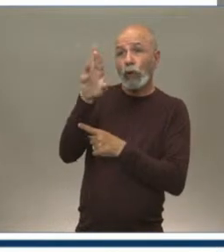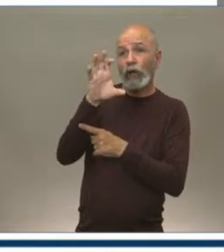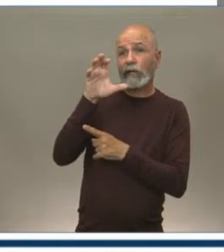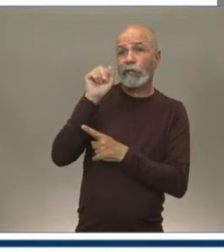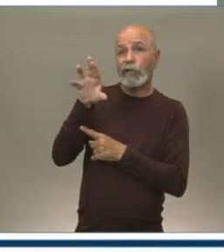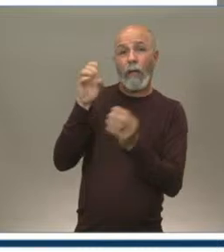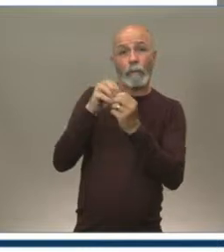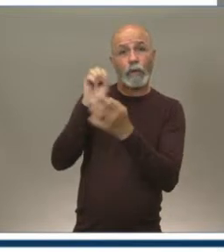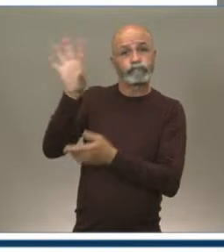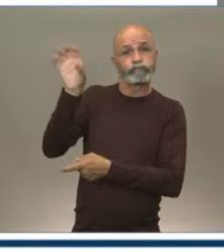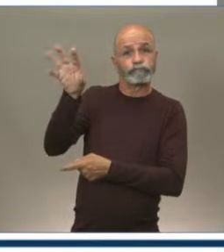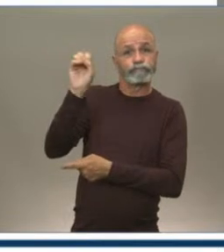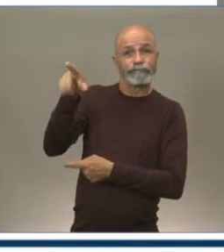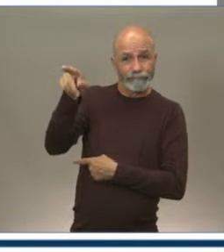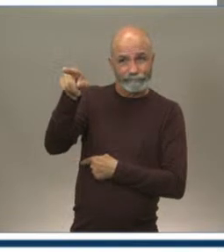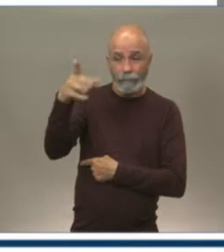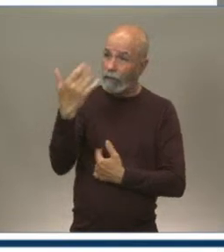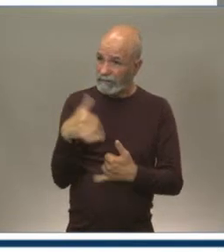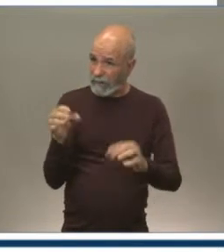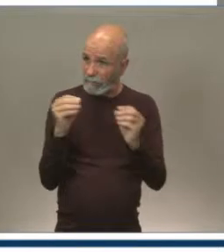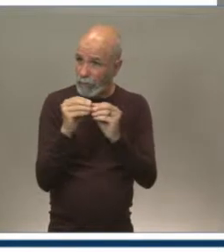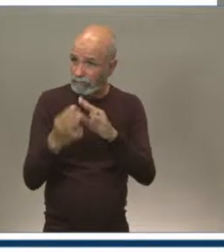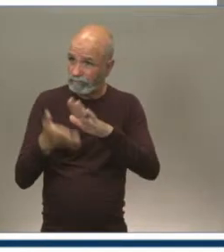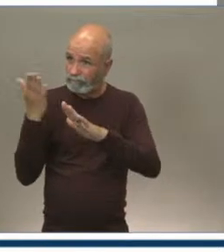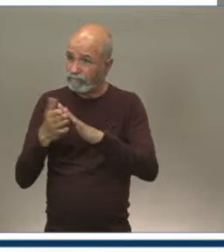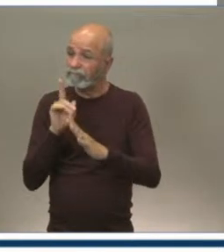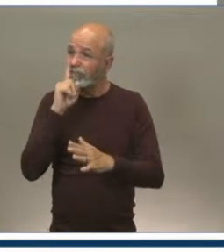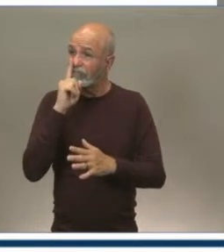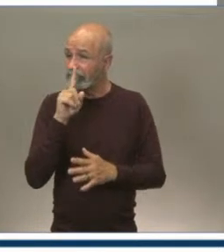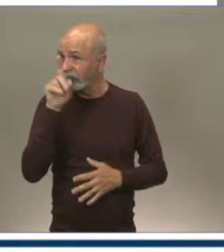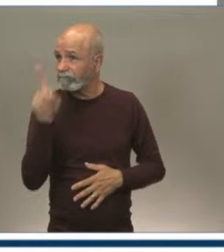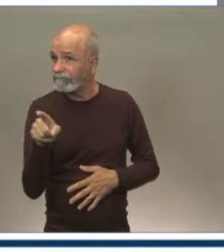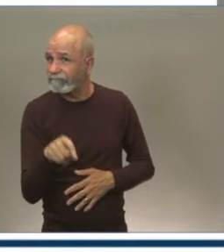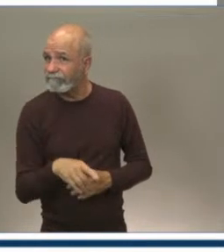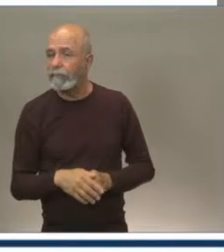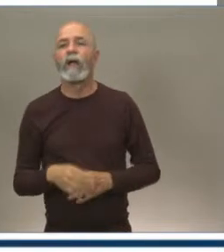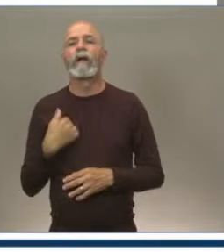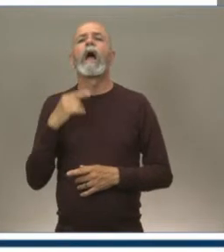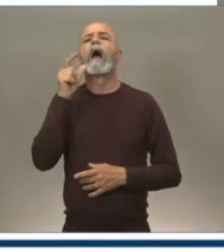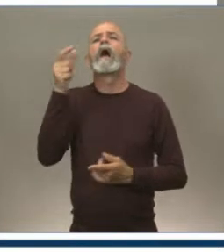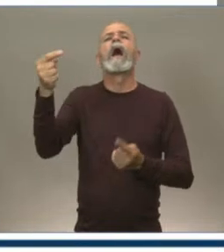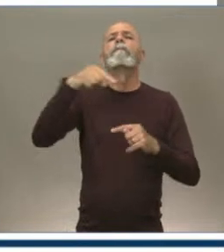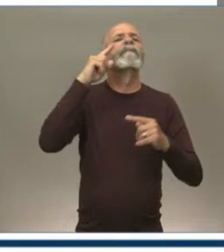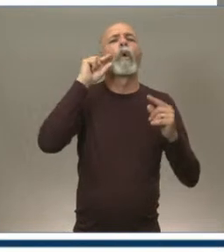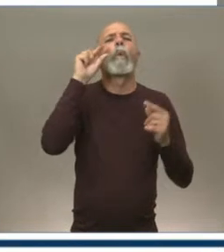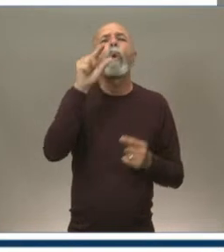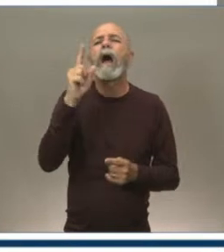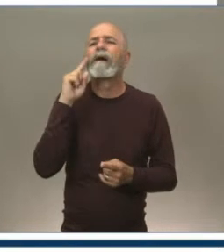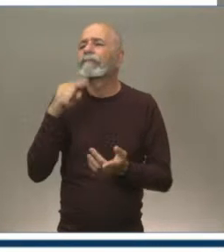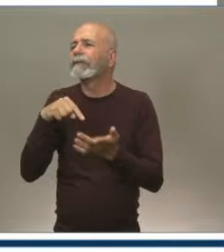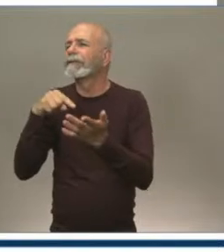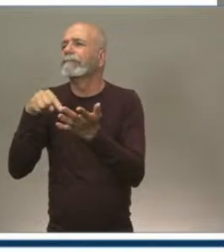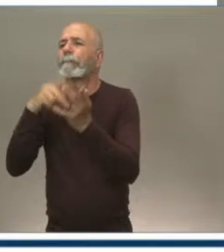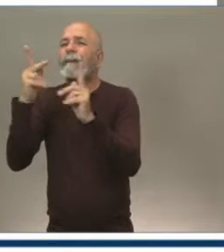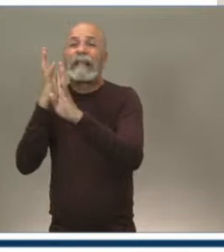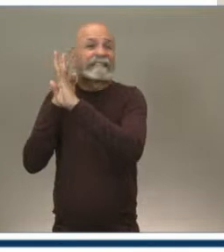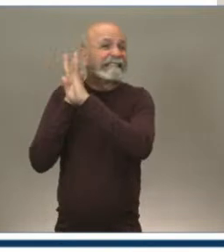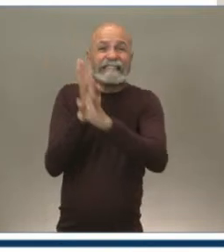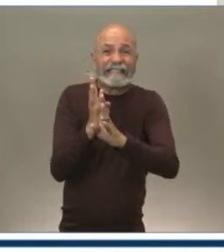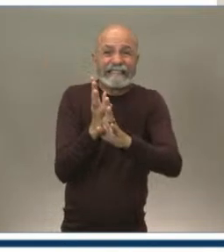still working in those testing sites. They were sort of short term to help with the surge, but they may still be. Brendan, I don't know if you know that or